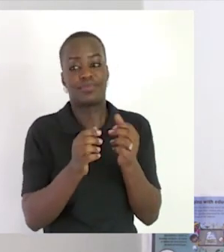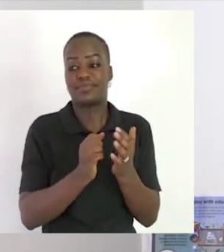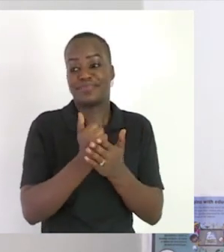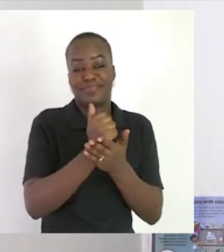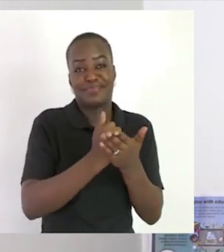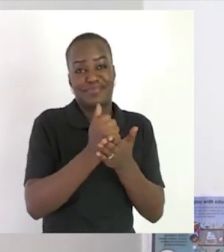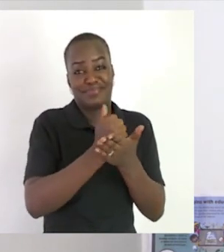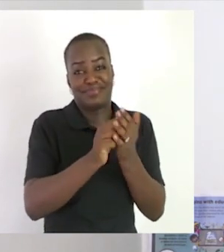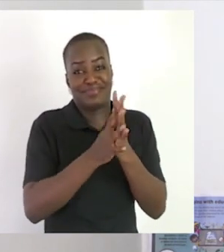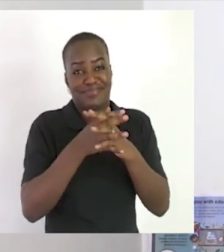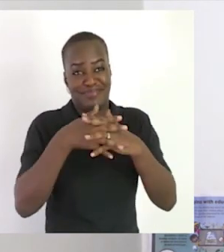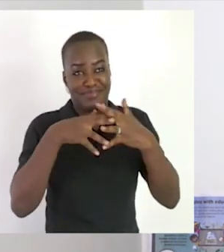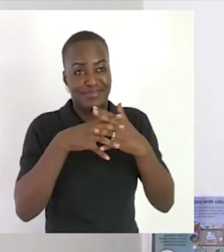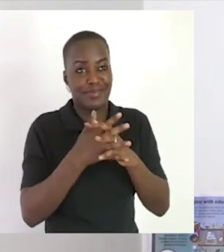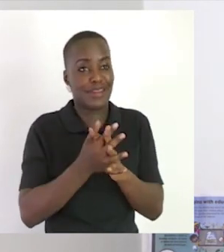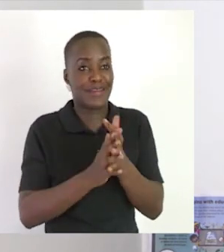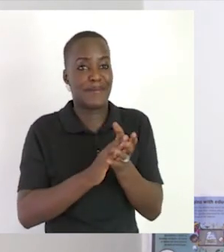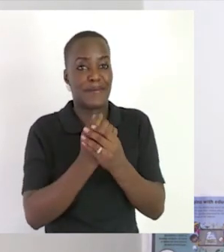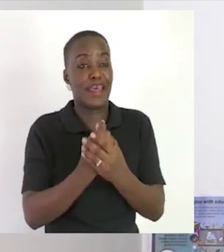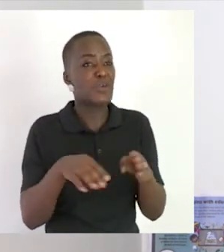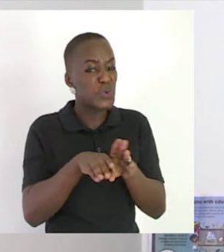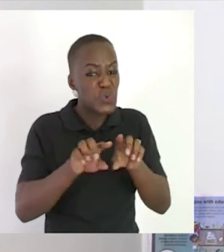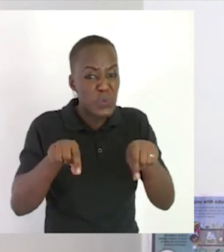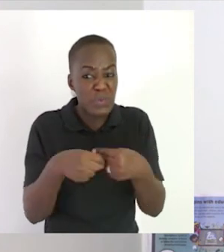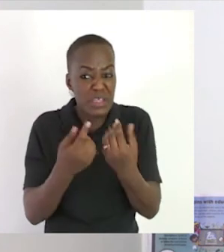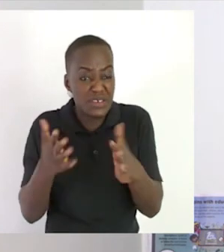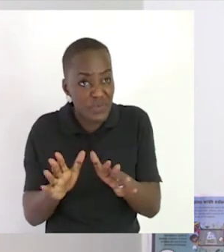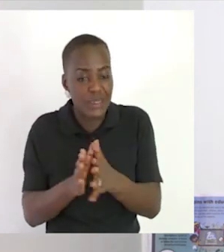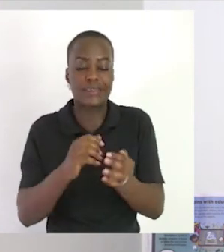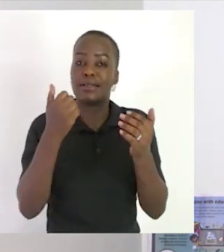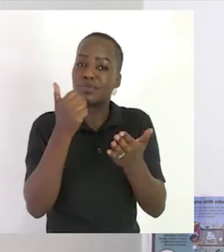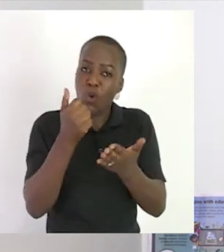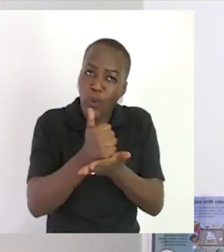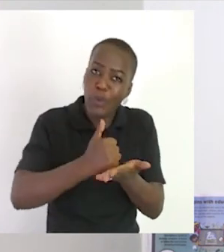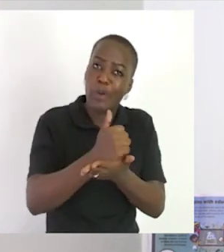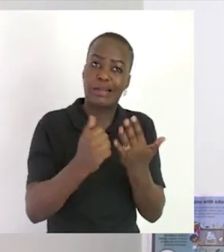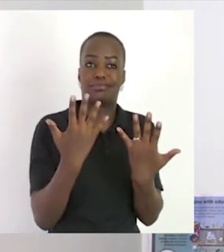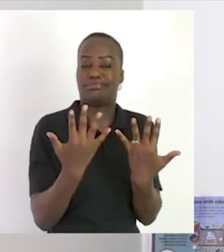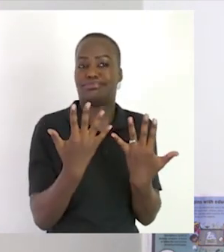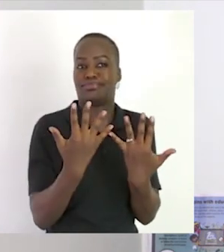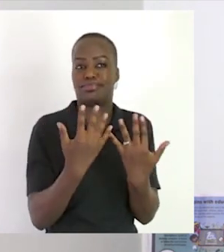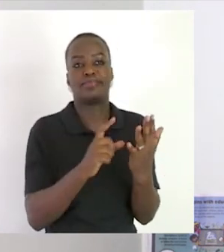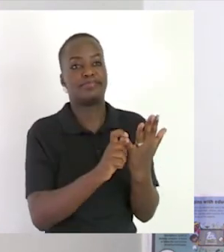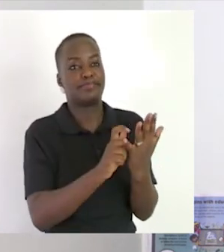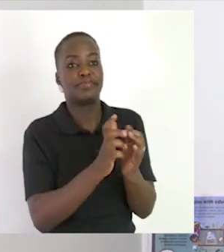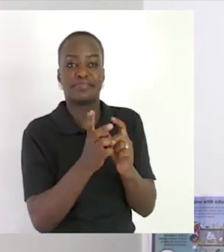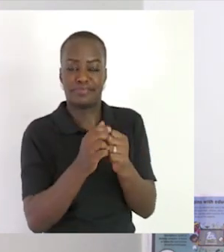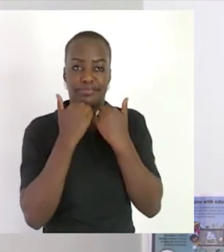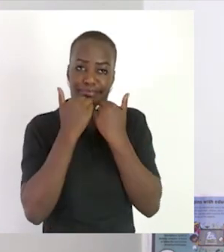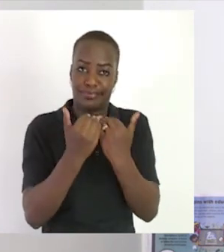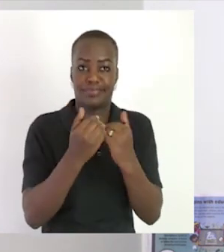Every time you are done doing anything, make sure that your hands are not only clean, but sanitized.